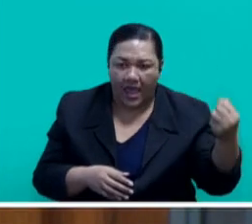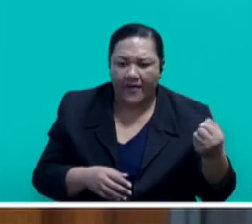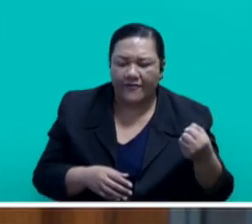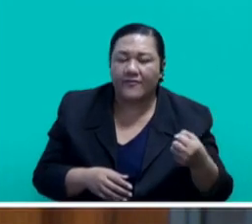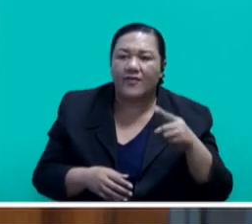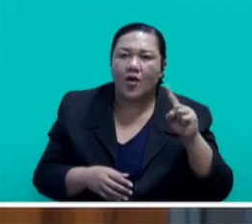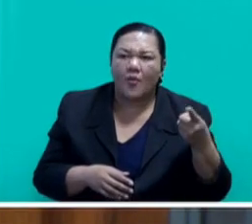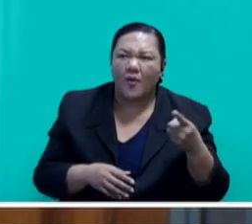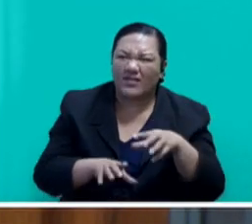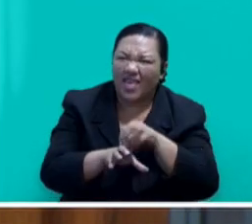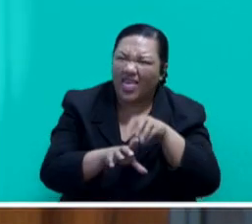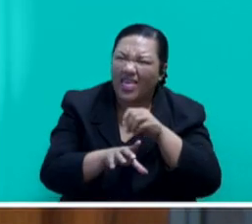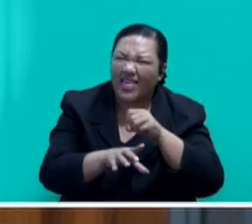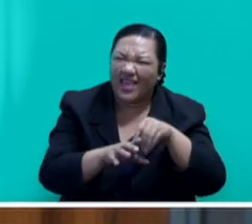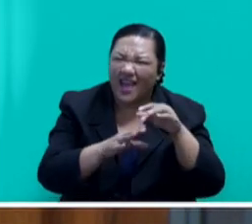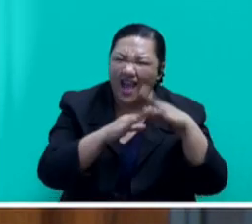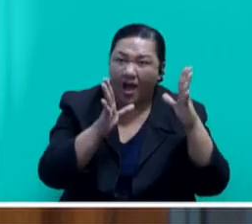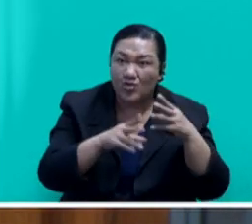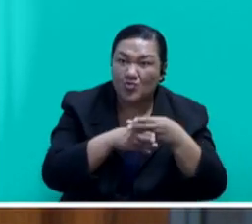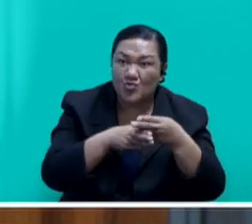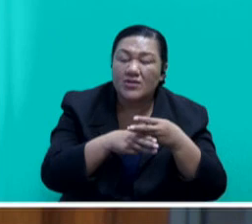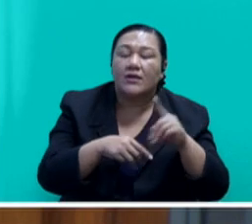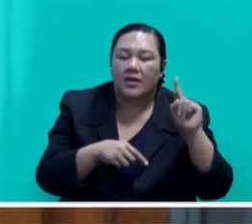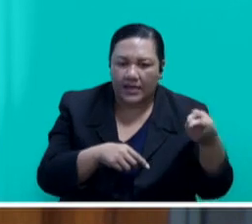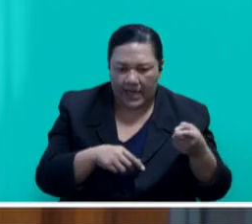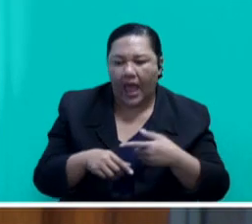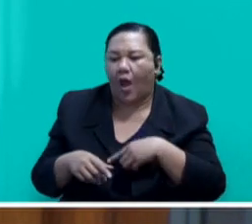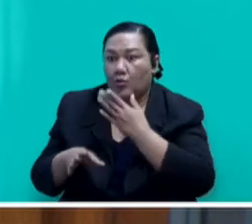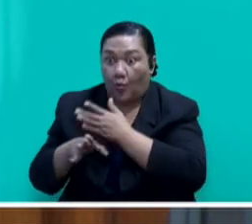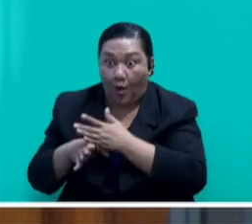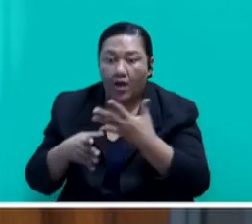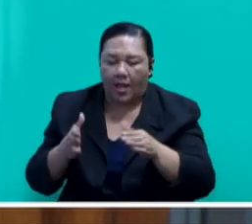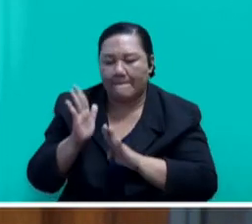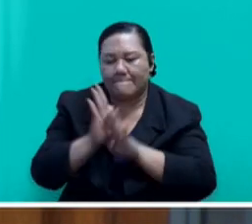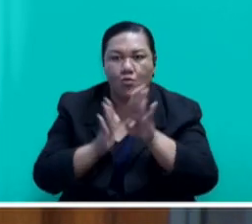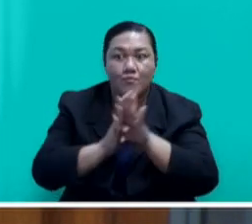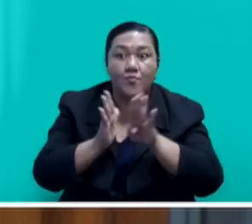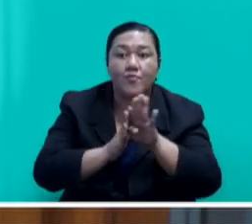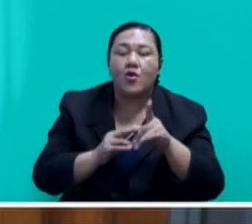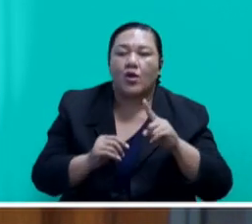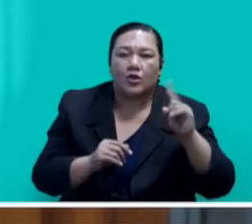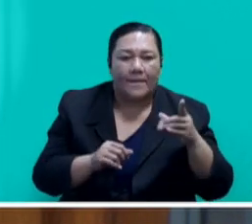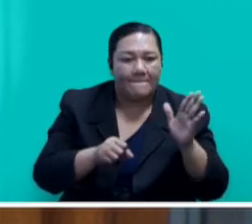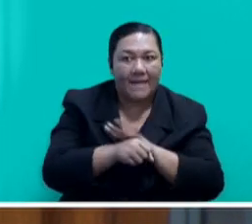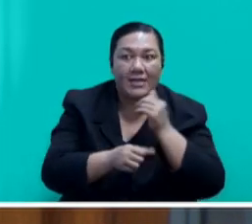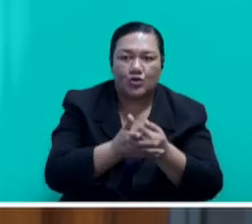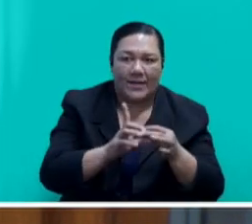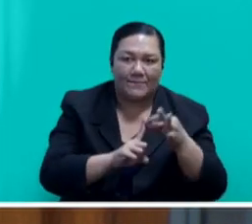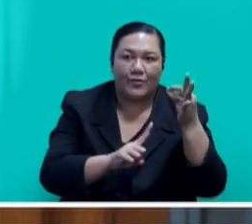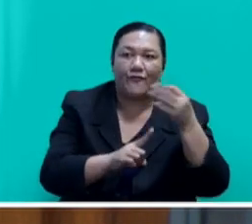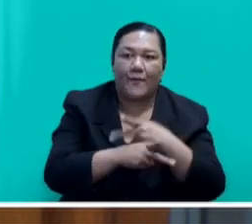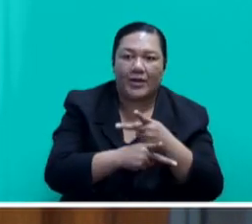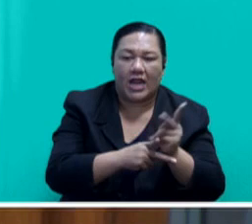Ministry is committed enhancing efficiency in overall sawmilling and log yard operation to improve production